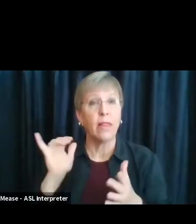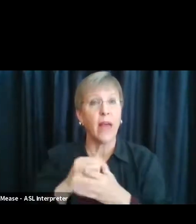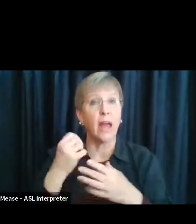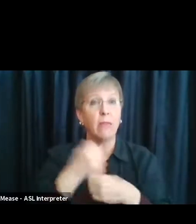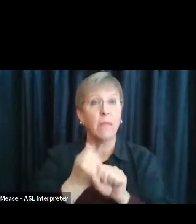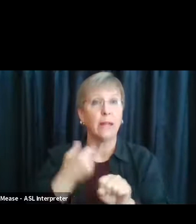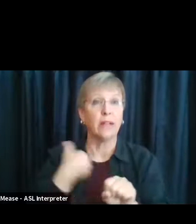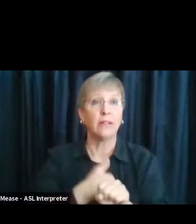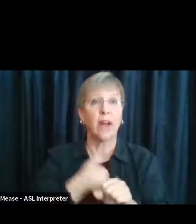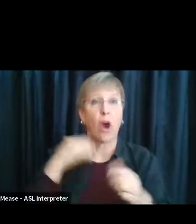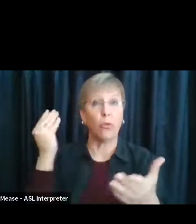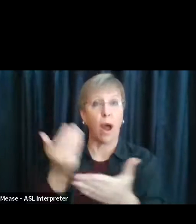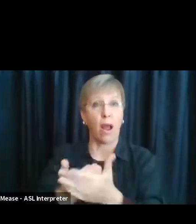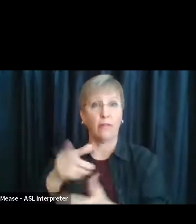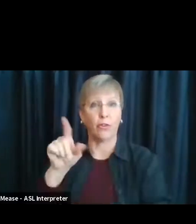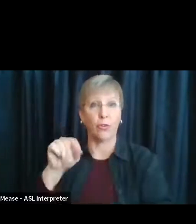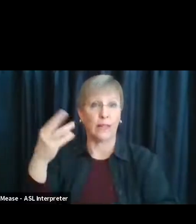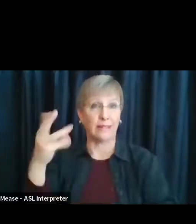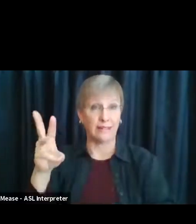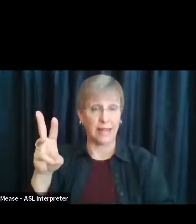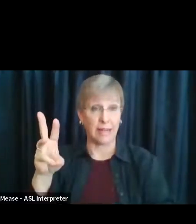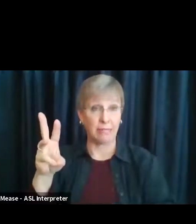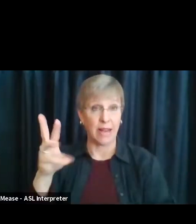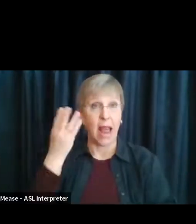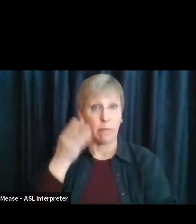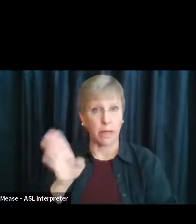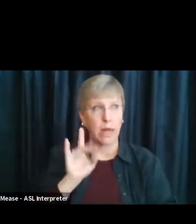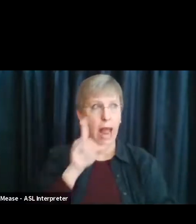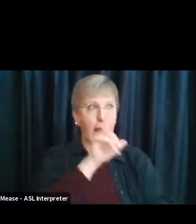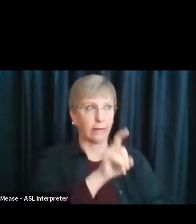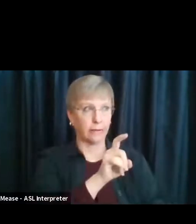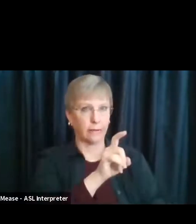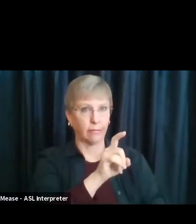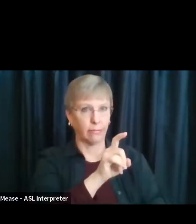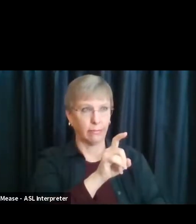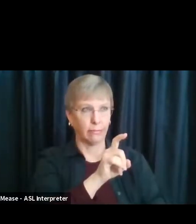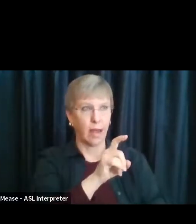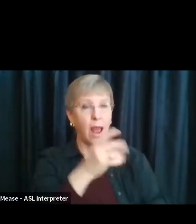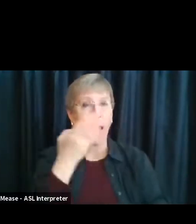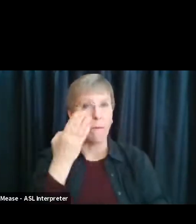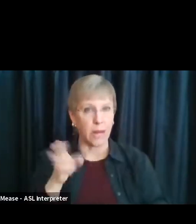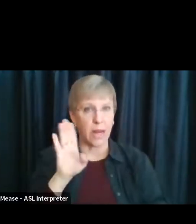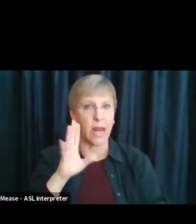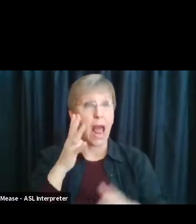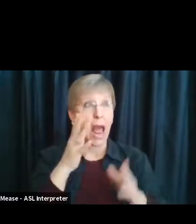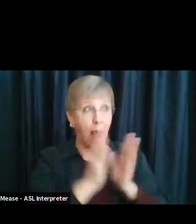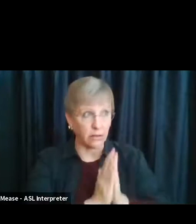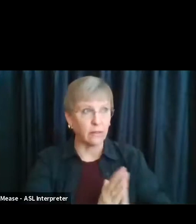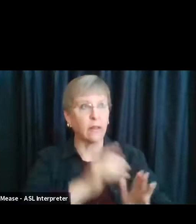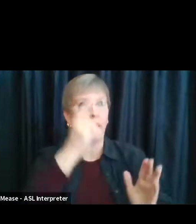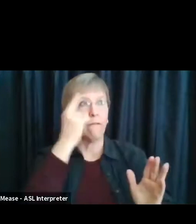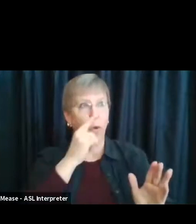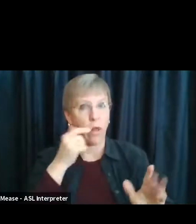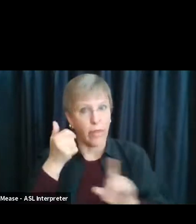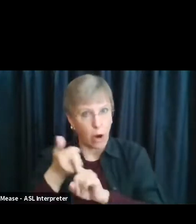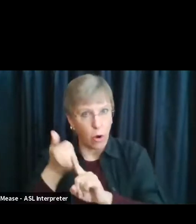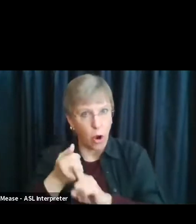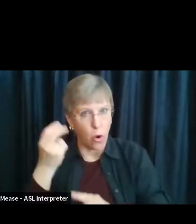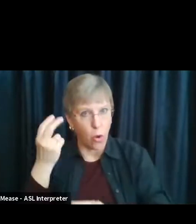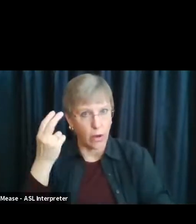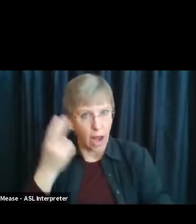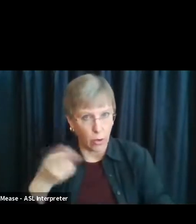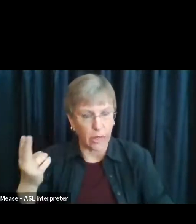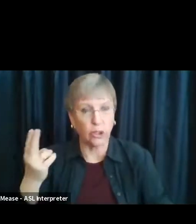to 2016, and Benin asks. Benin asks for the heritage. It hasn't been asked for years